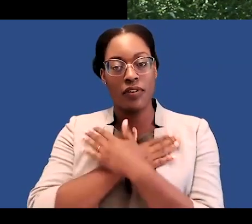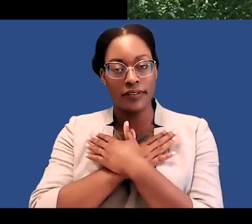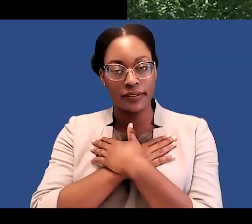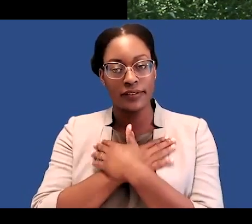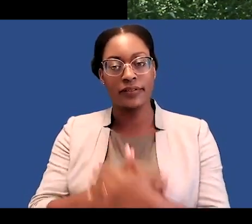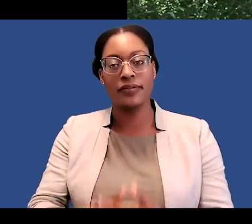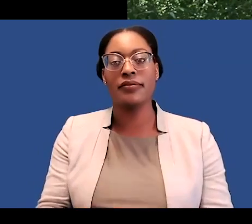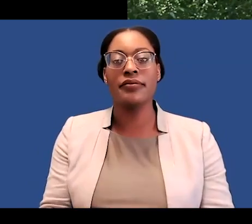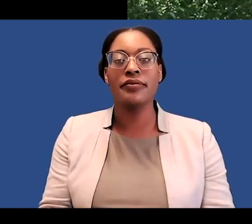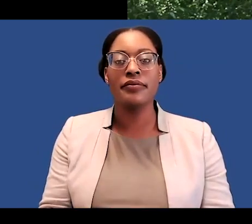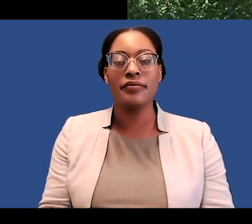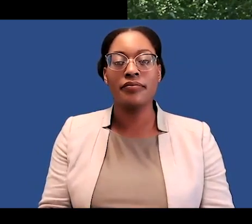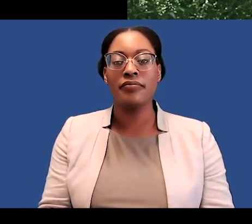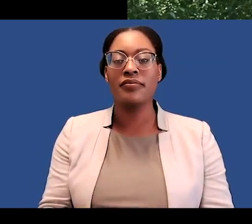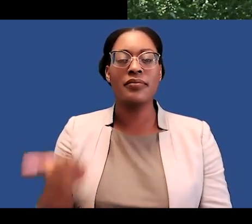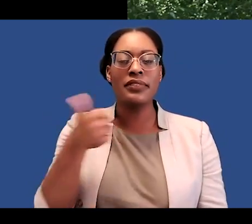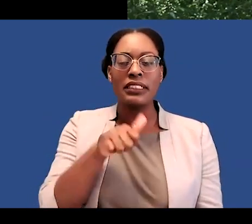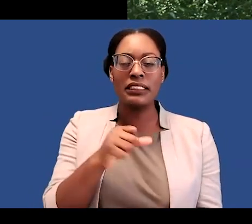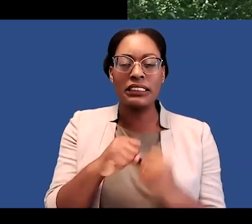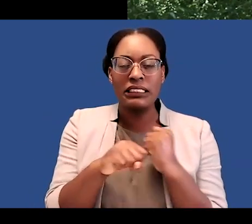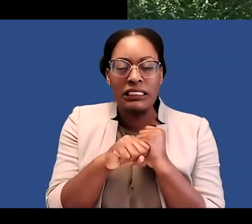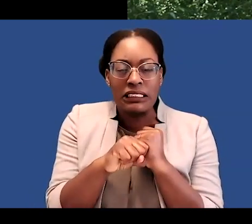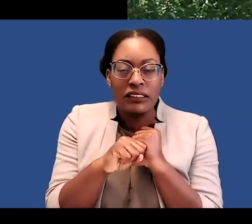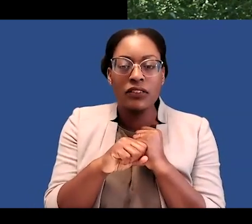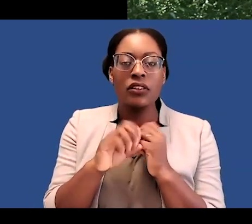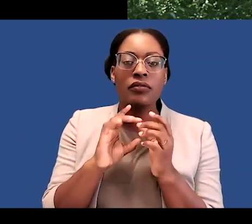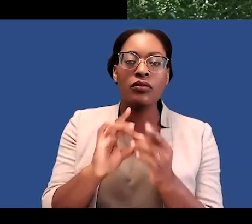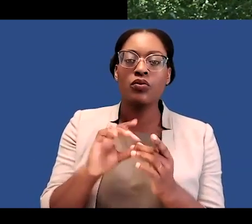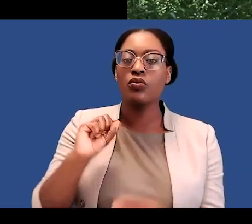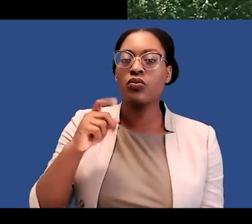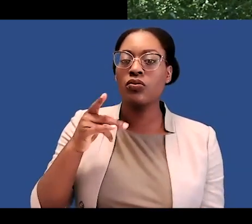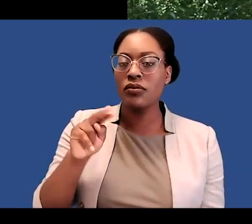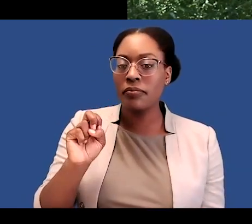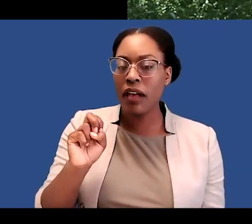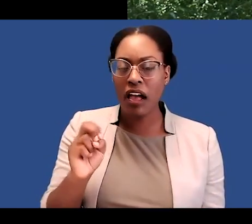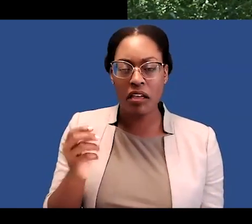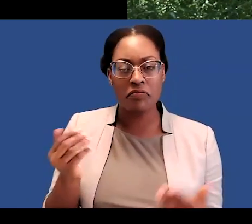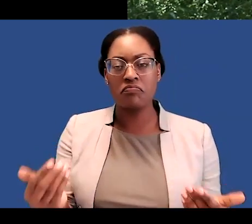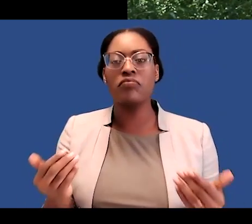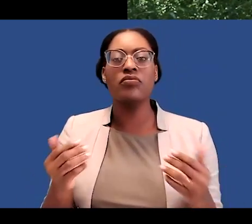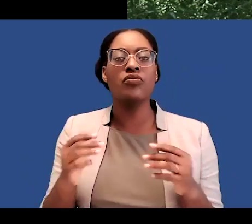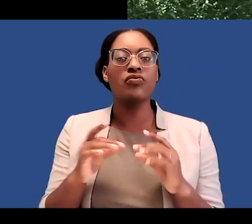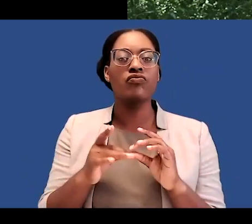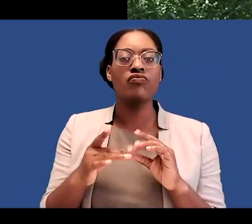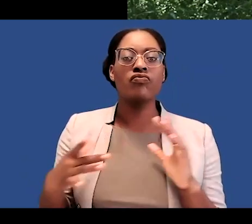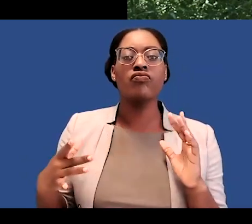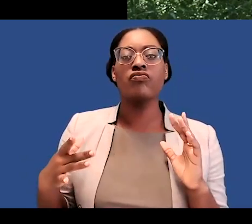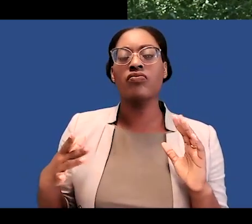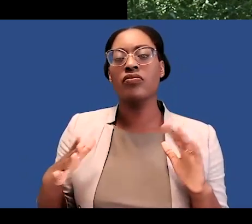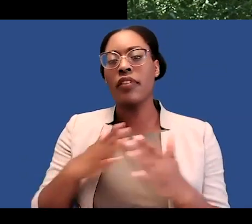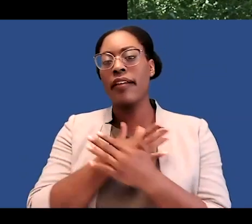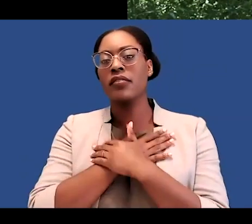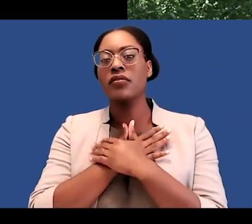Release any tension from the spine, starting from the lower back, the middle back,